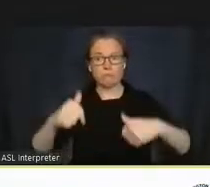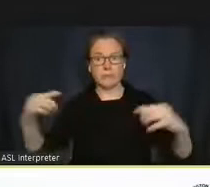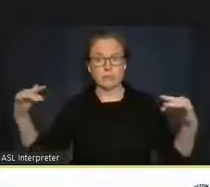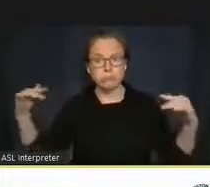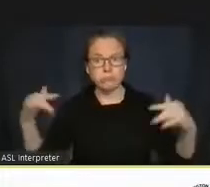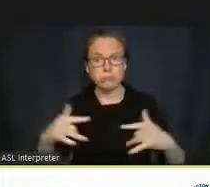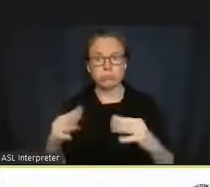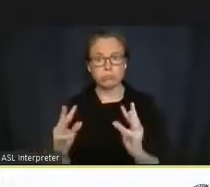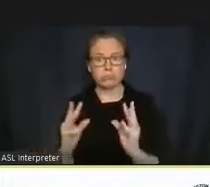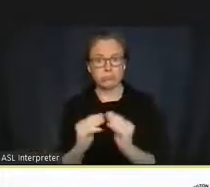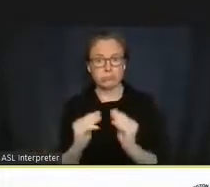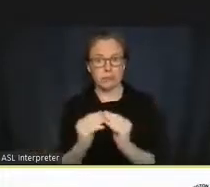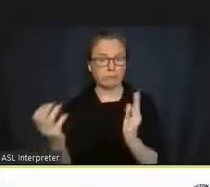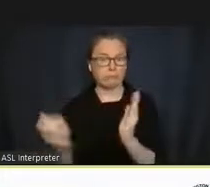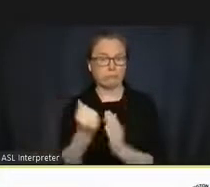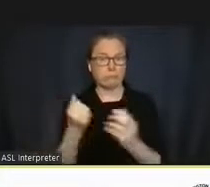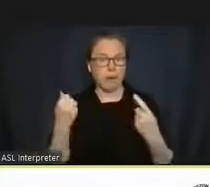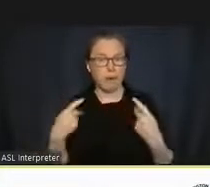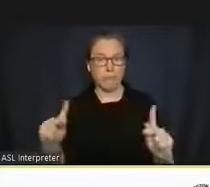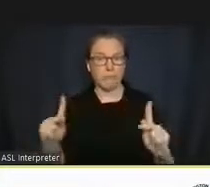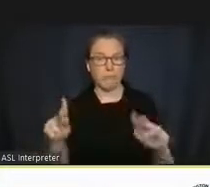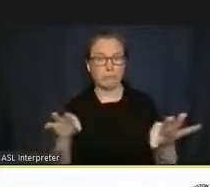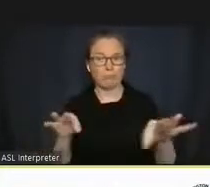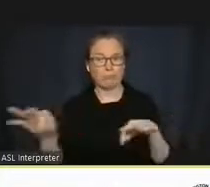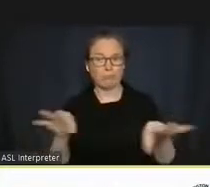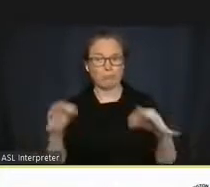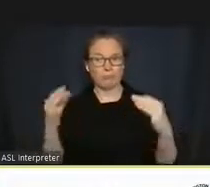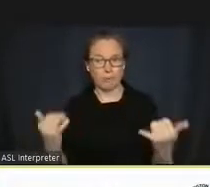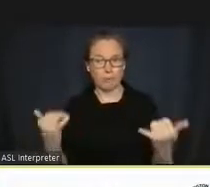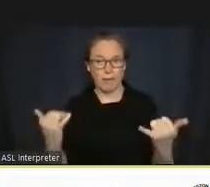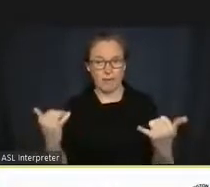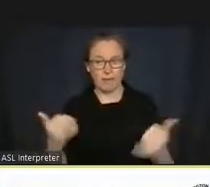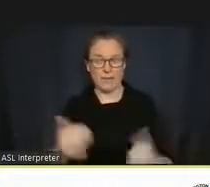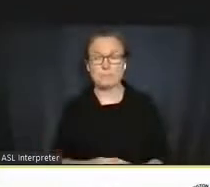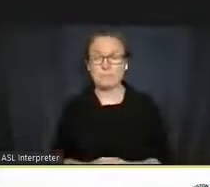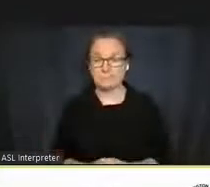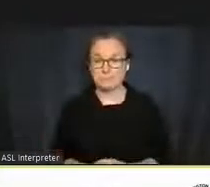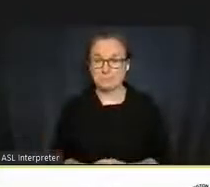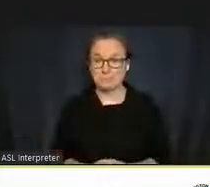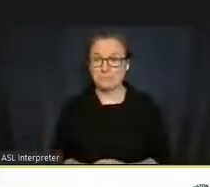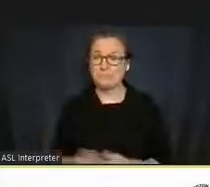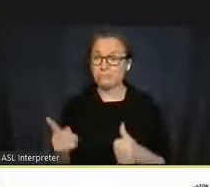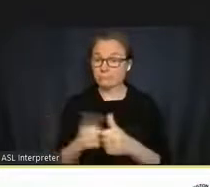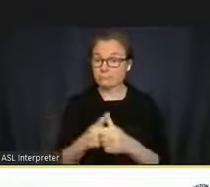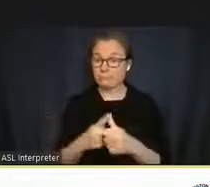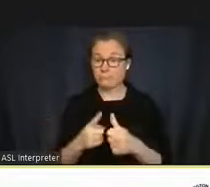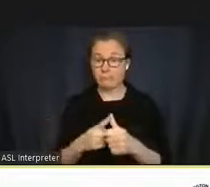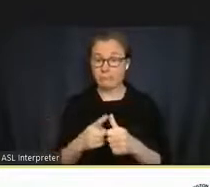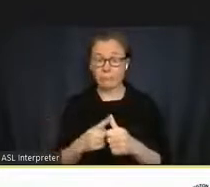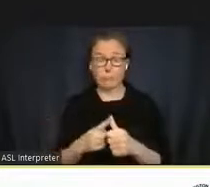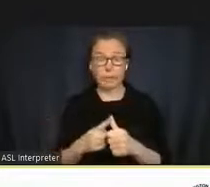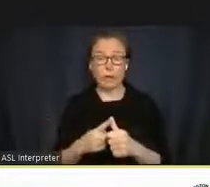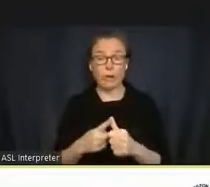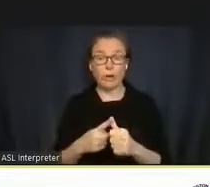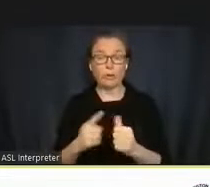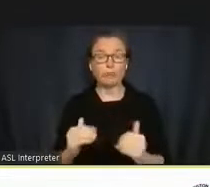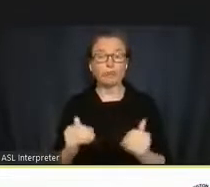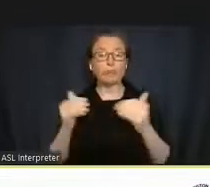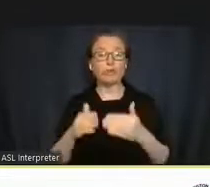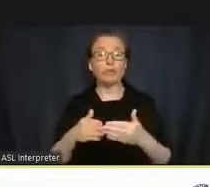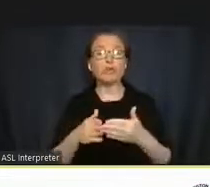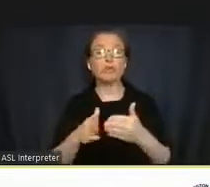the opportunity to be with you tonight. I'm going to start with a high-level overview of the county